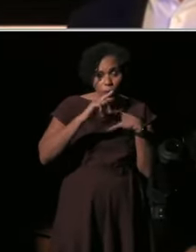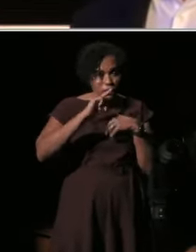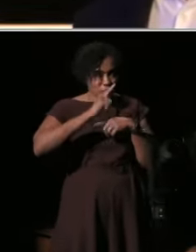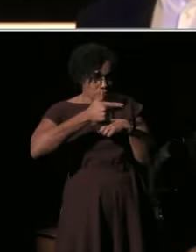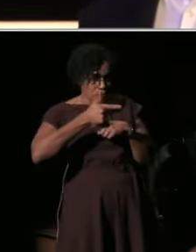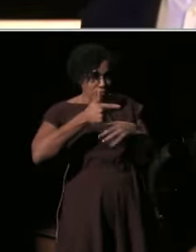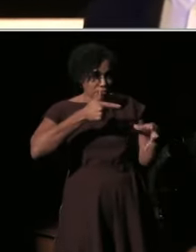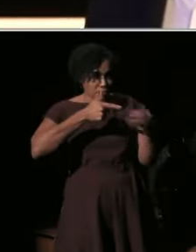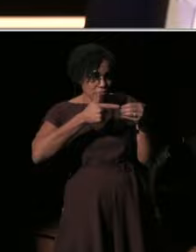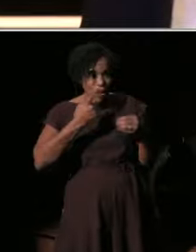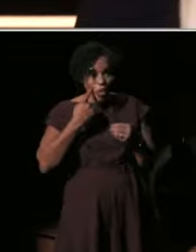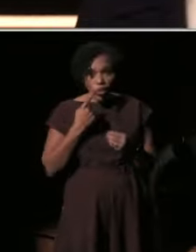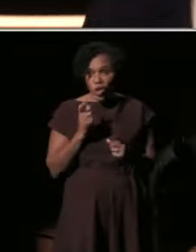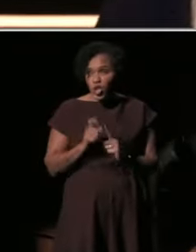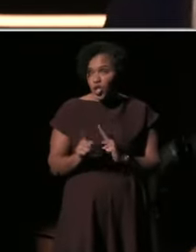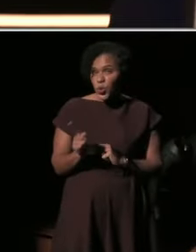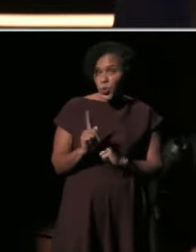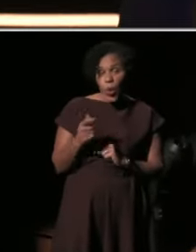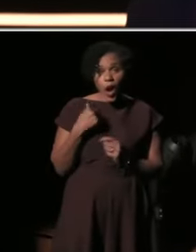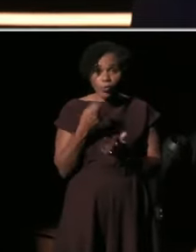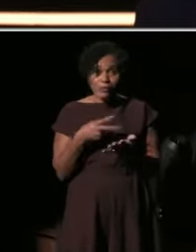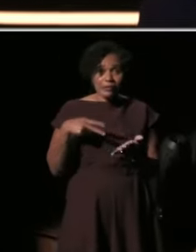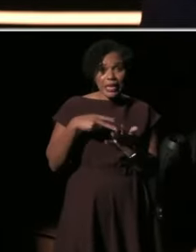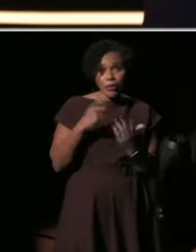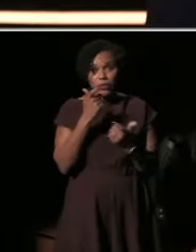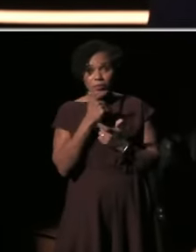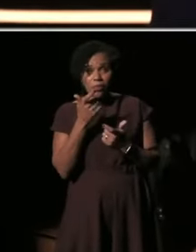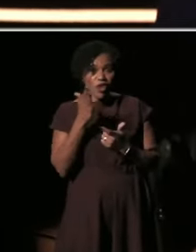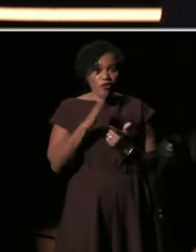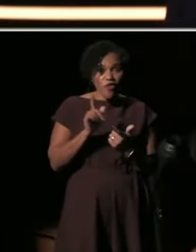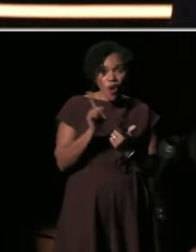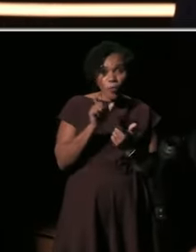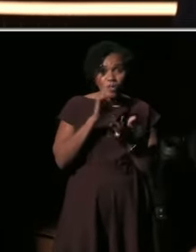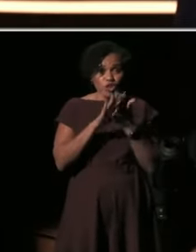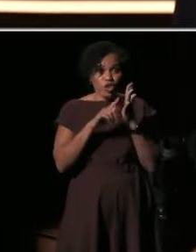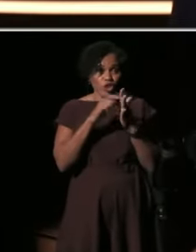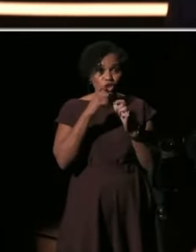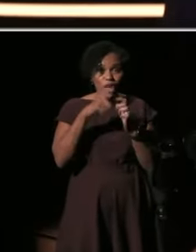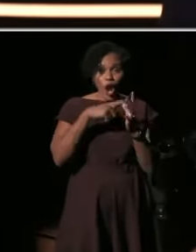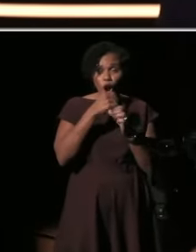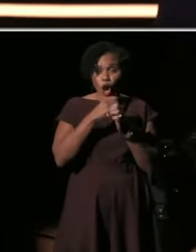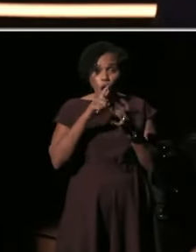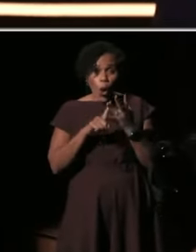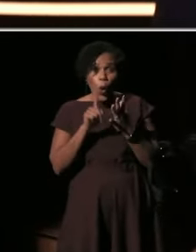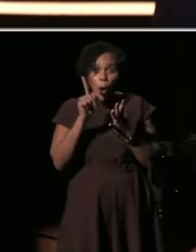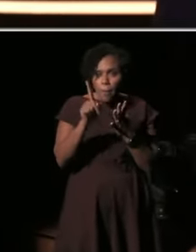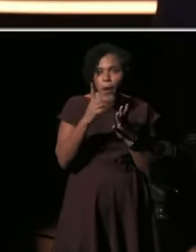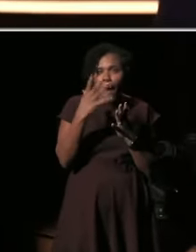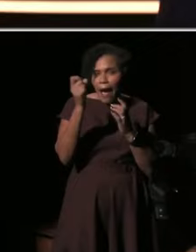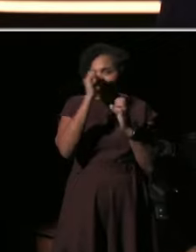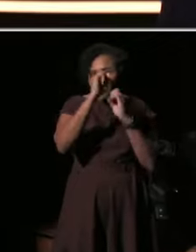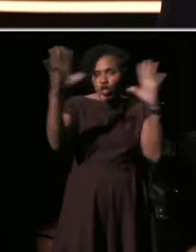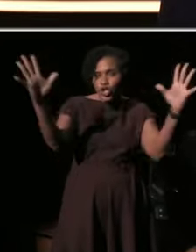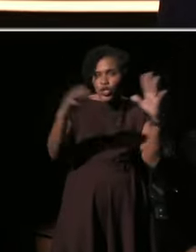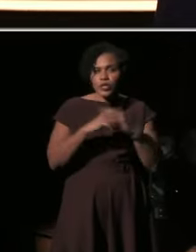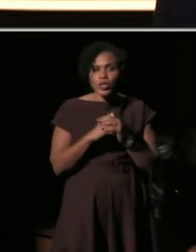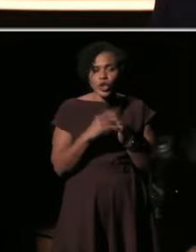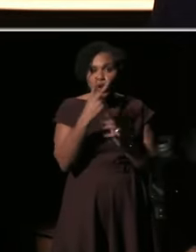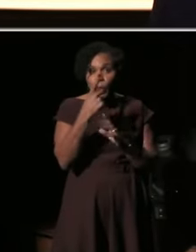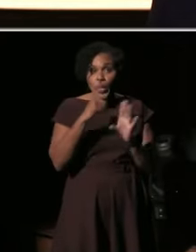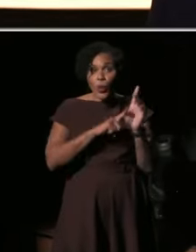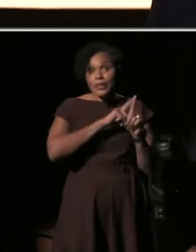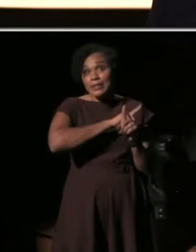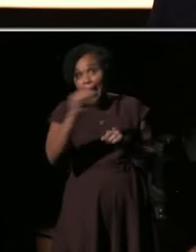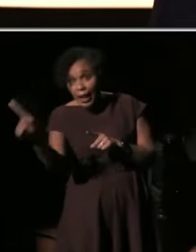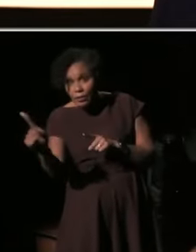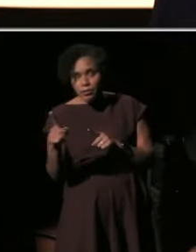I was a stand-up comedian from the hood of Chicago, but I had a vision. And 21 years later, the reason why Netflix and